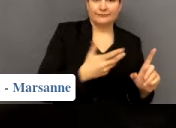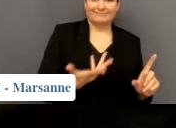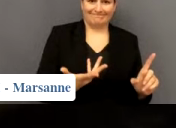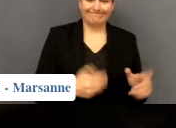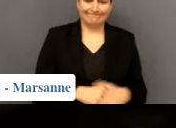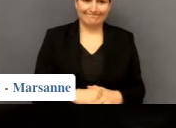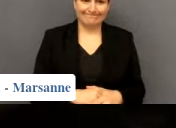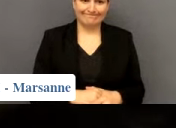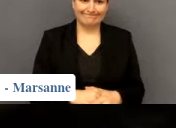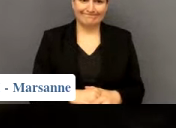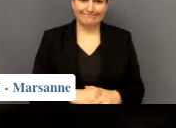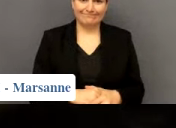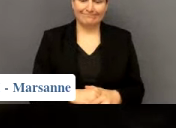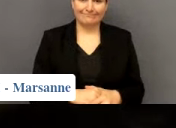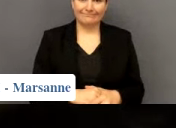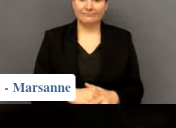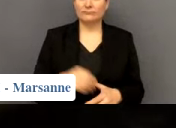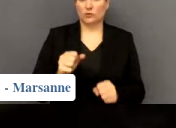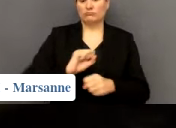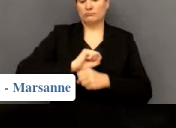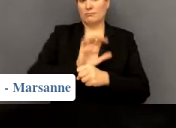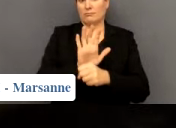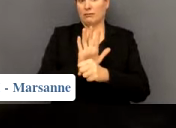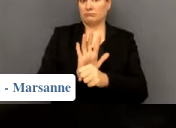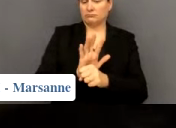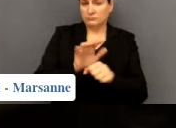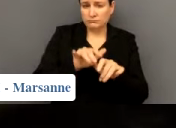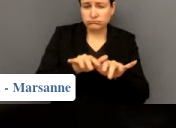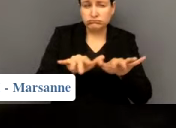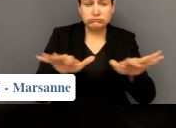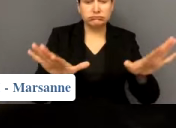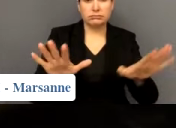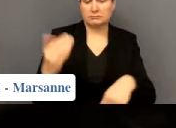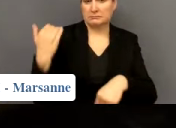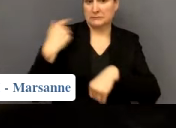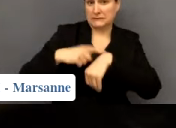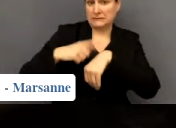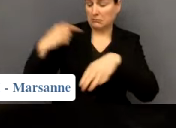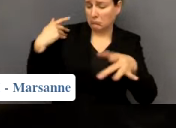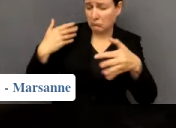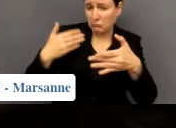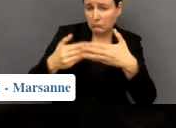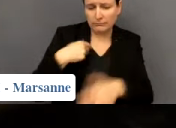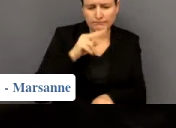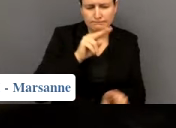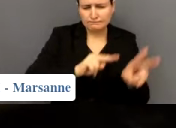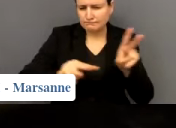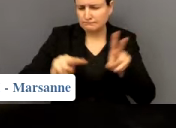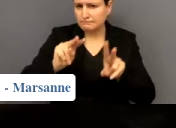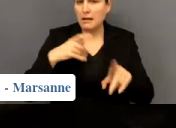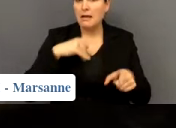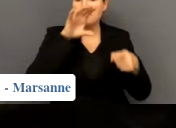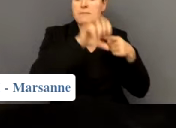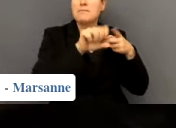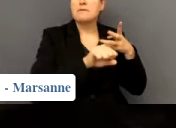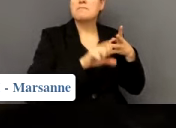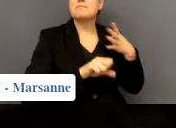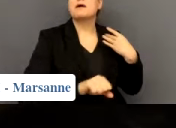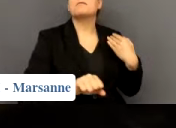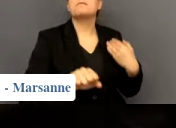the positive lessons learned by the pandemic and the immense change it spurred. But it isn't a single focus solution. The